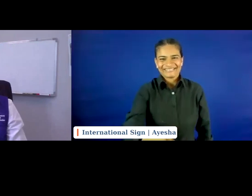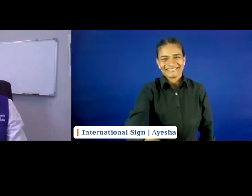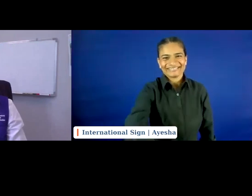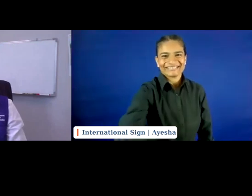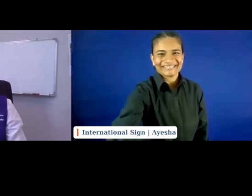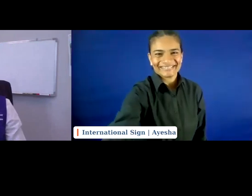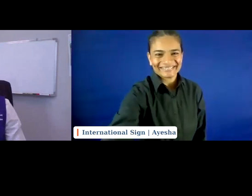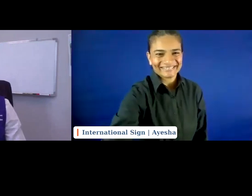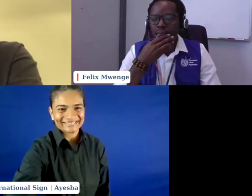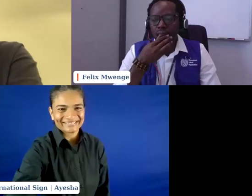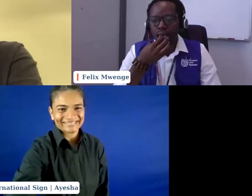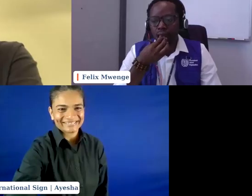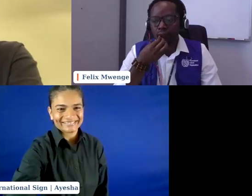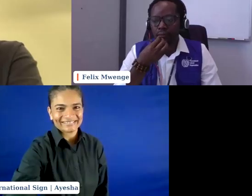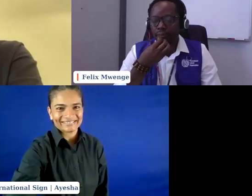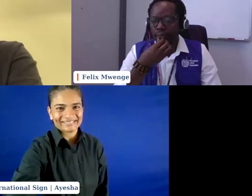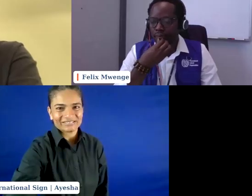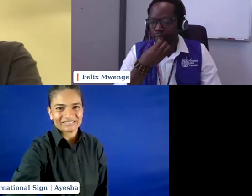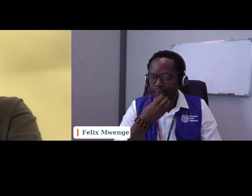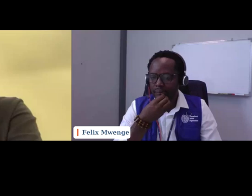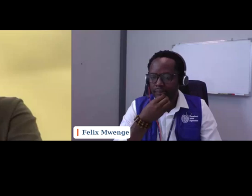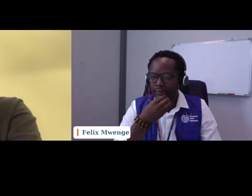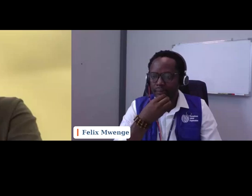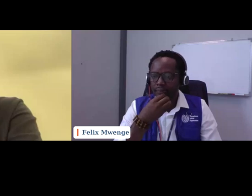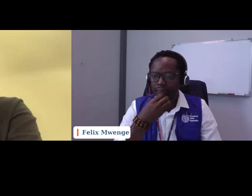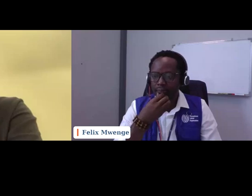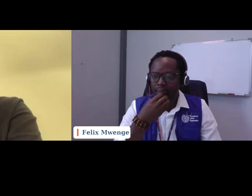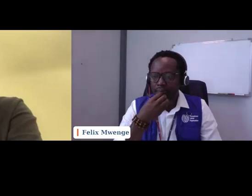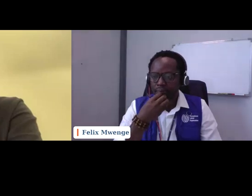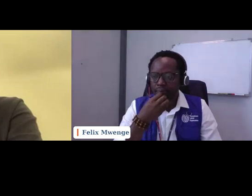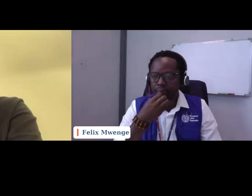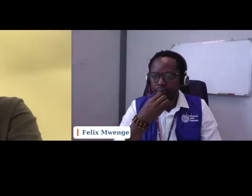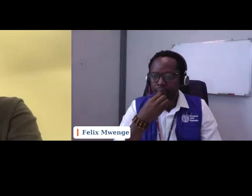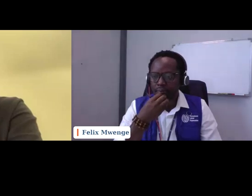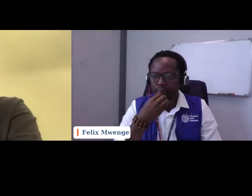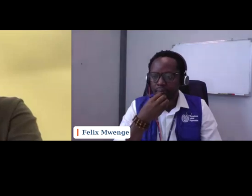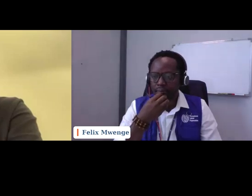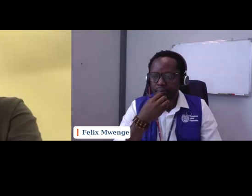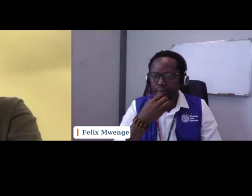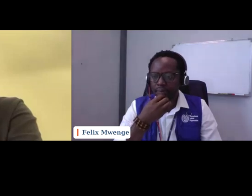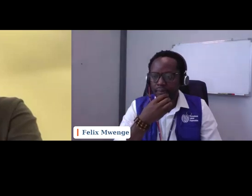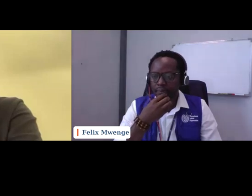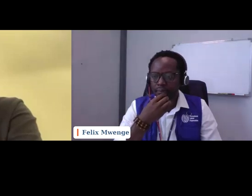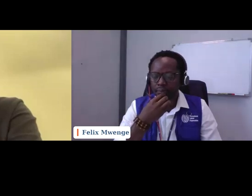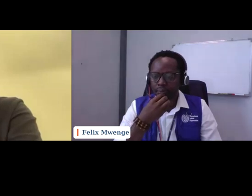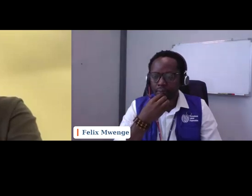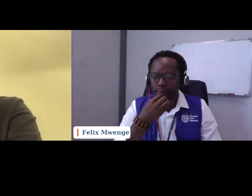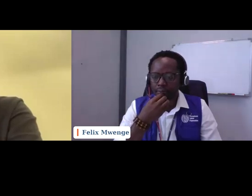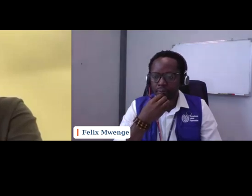Unfortunately, it does not work or is weak at the level of the communities. It is not